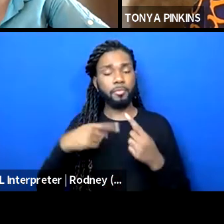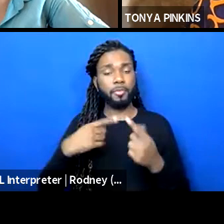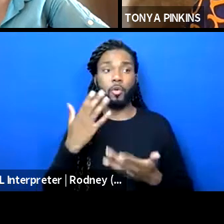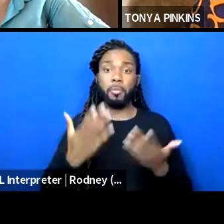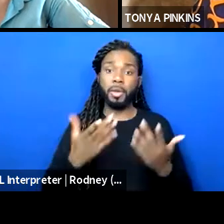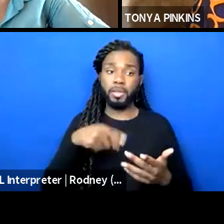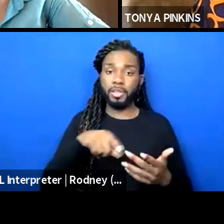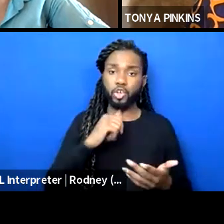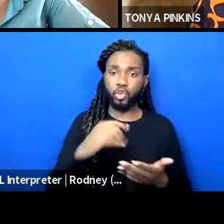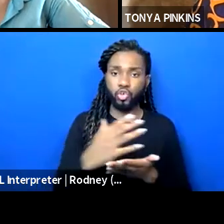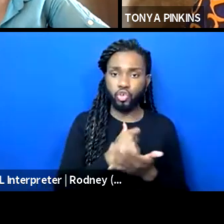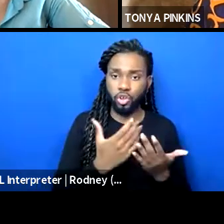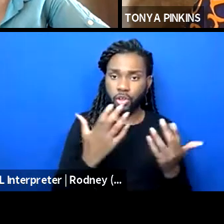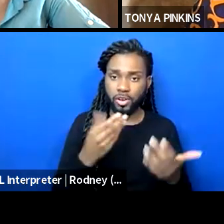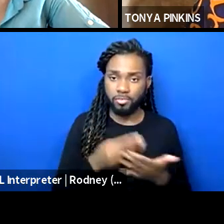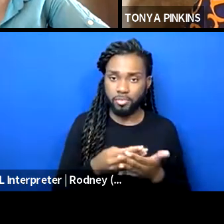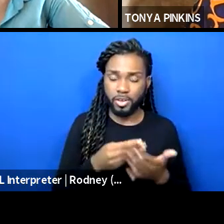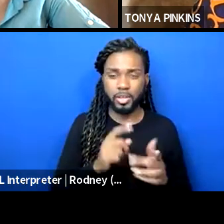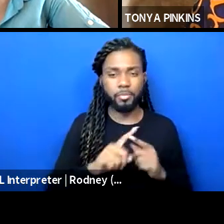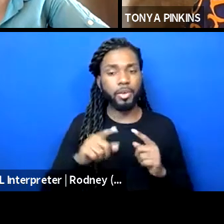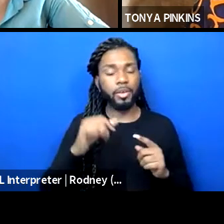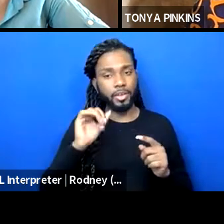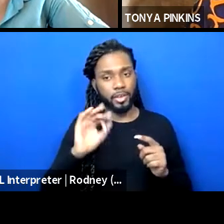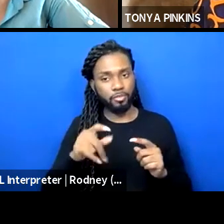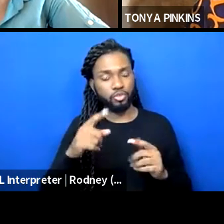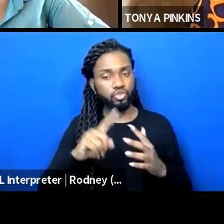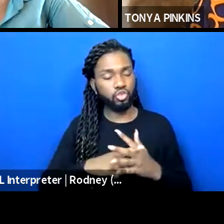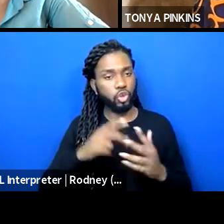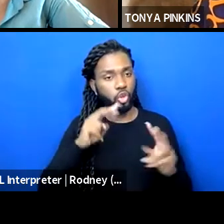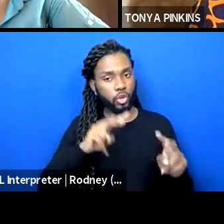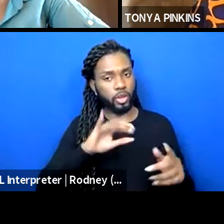lot of money. But when you start to look at not just the gross